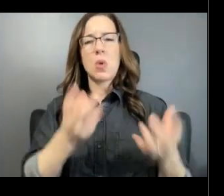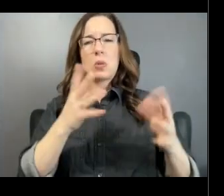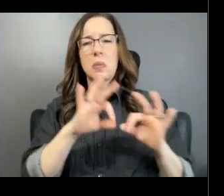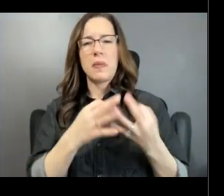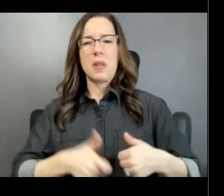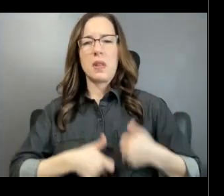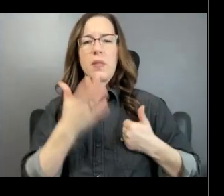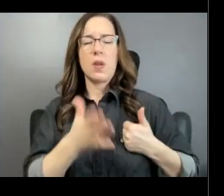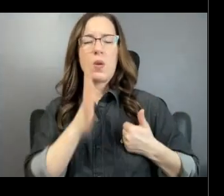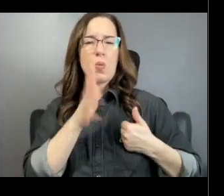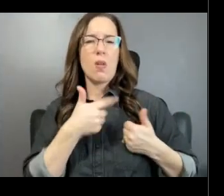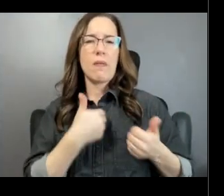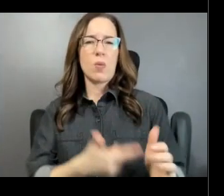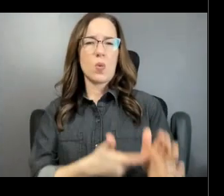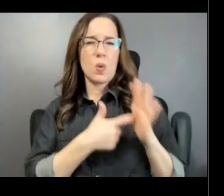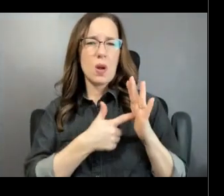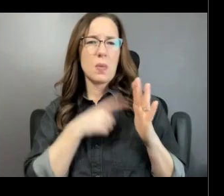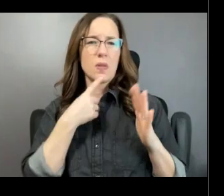accessibility obligations.